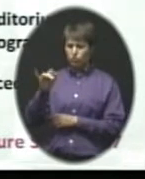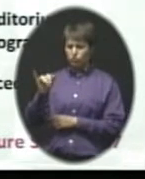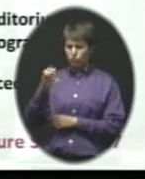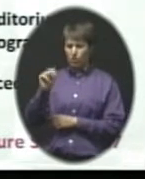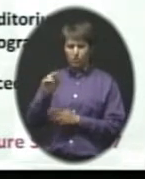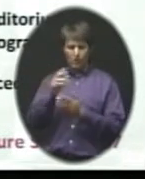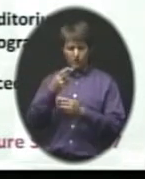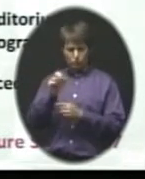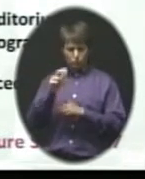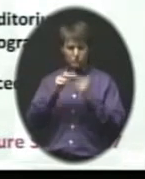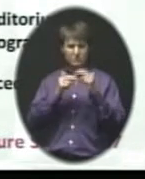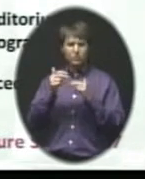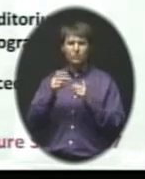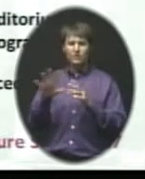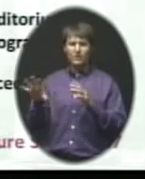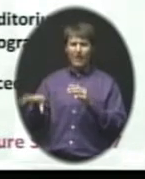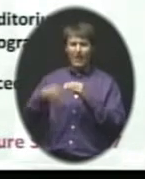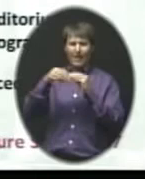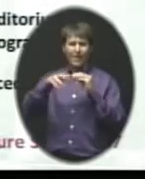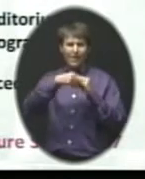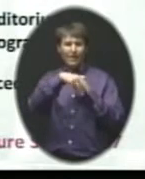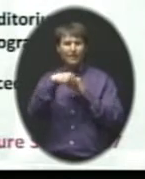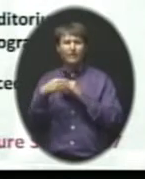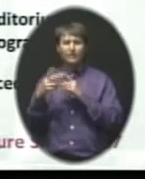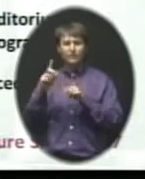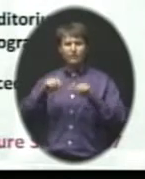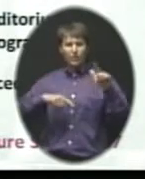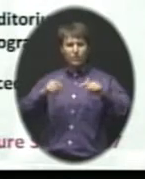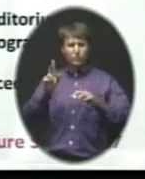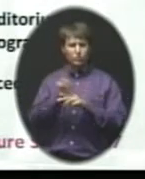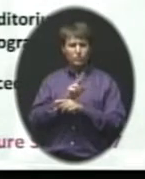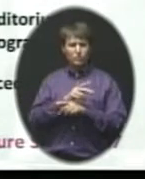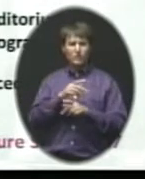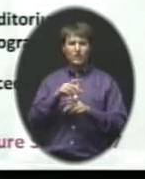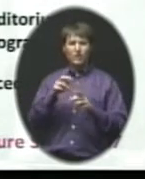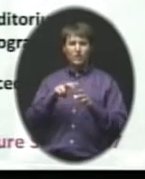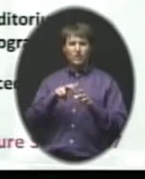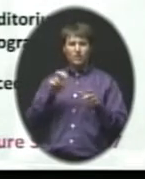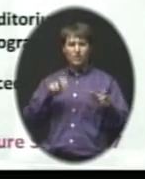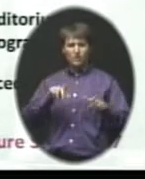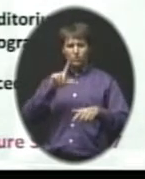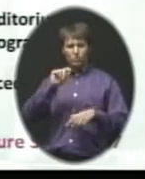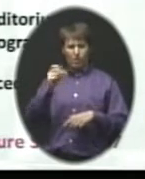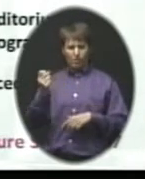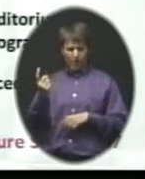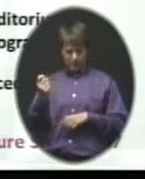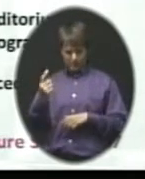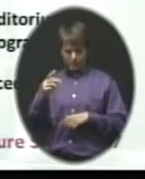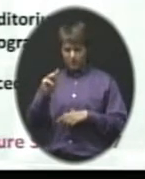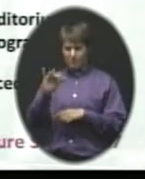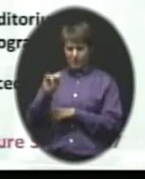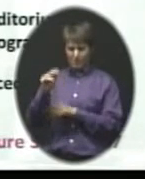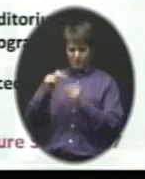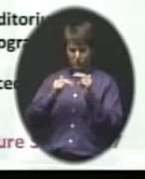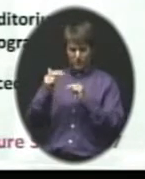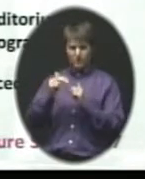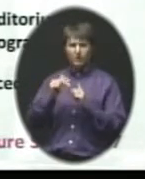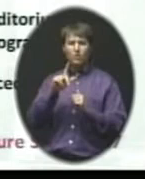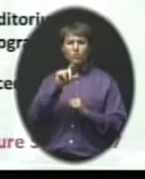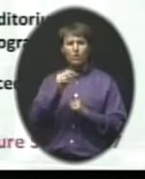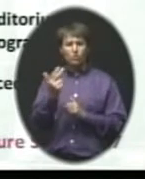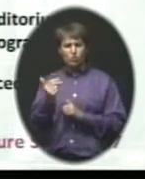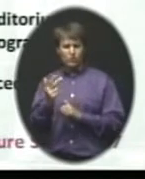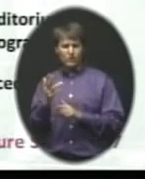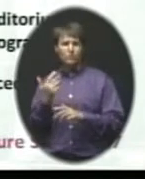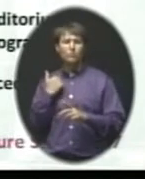the years and various uses, and ultimately was vacated in 2011. In 2013, this past summer, we